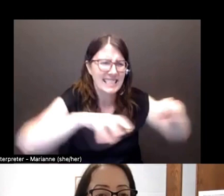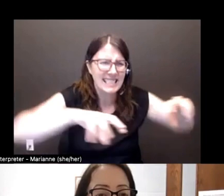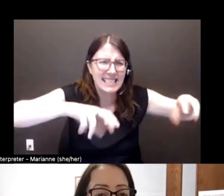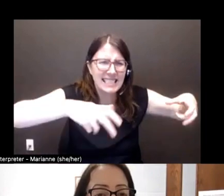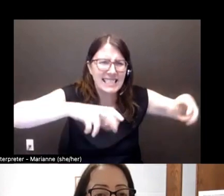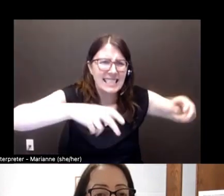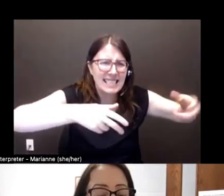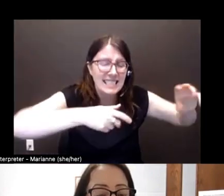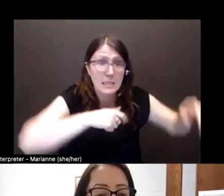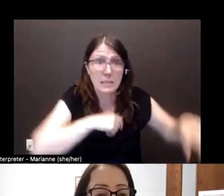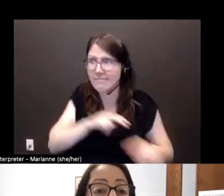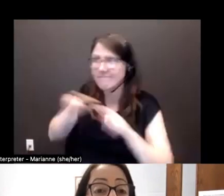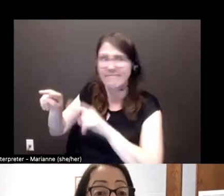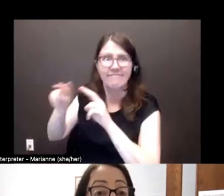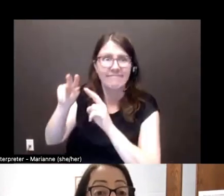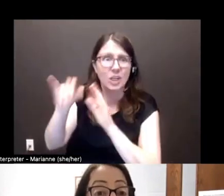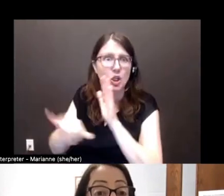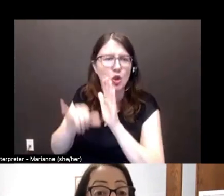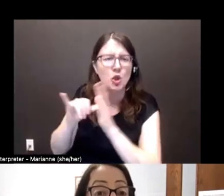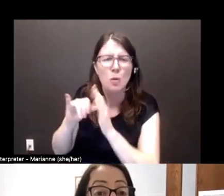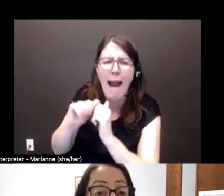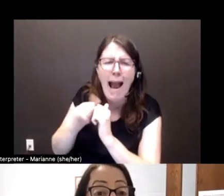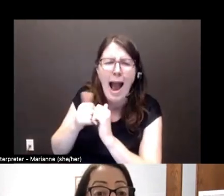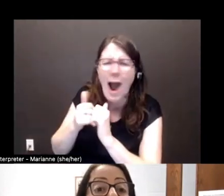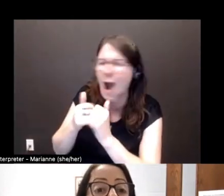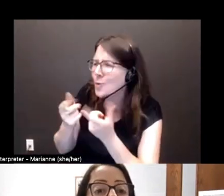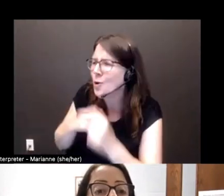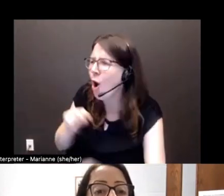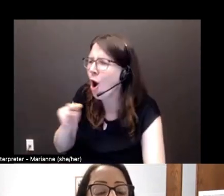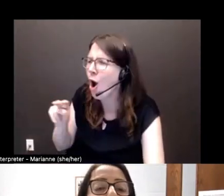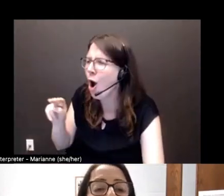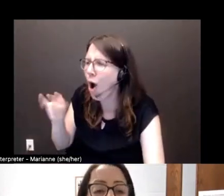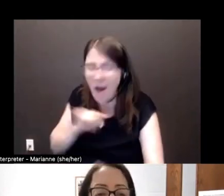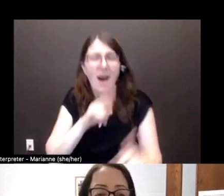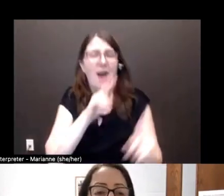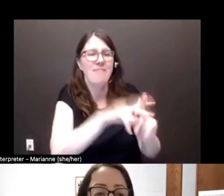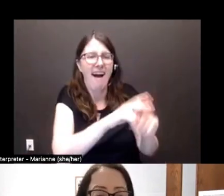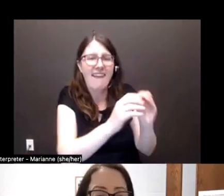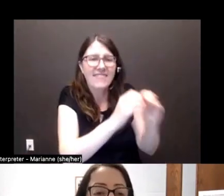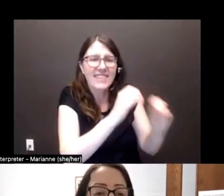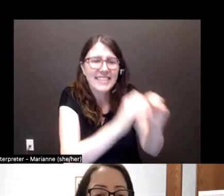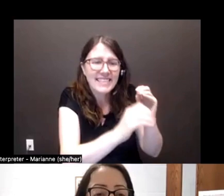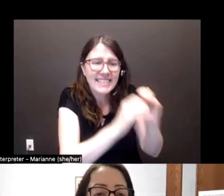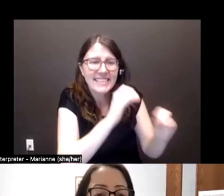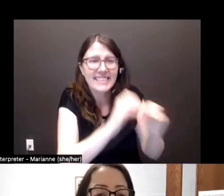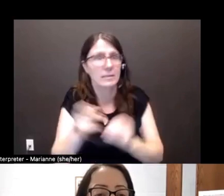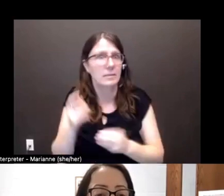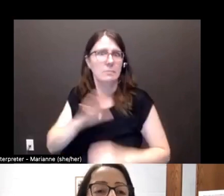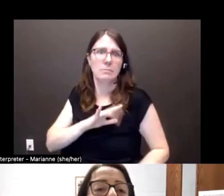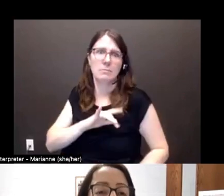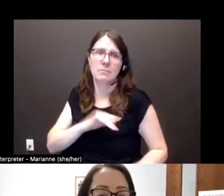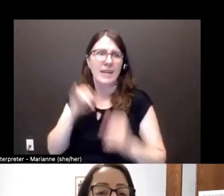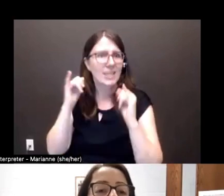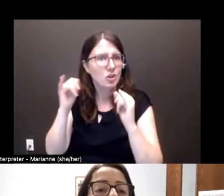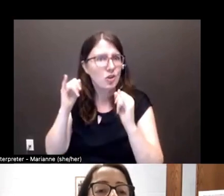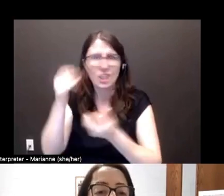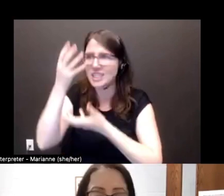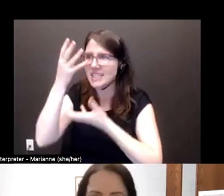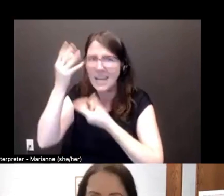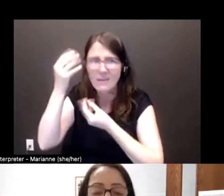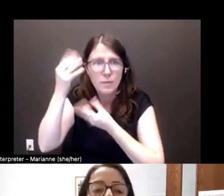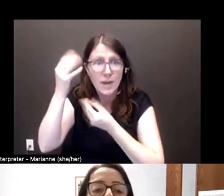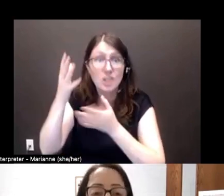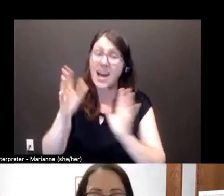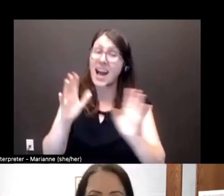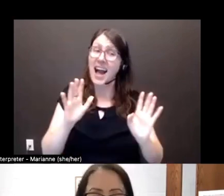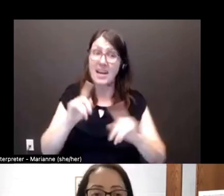I think, Maxine, you mentioned, looking for some information on YouTube as well, right? But the TikToks, because they're so short, you